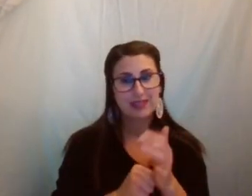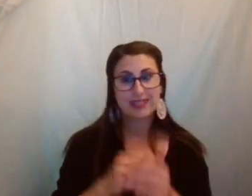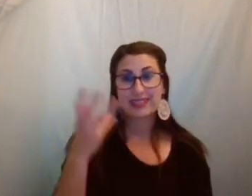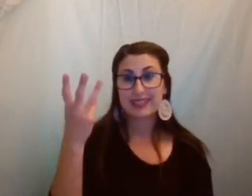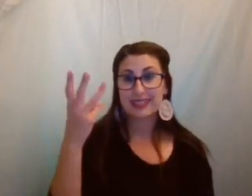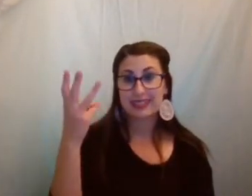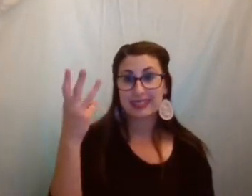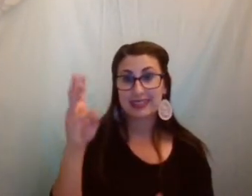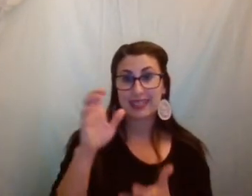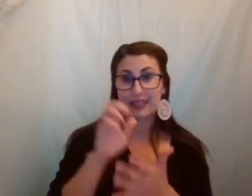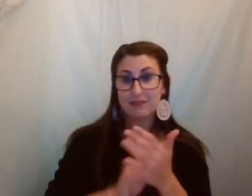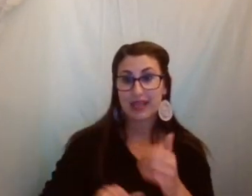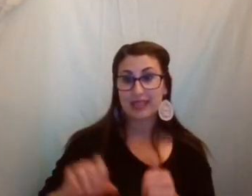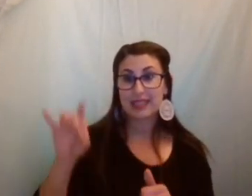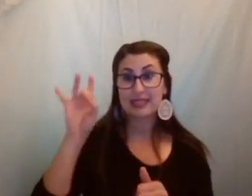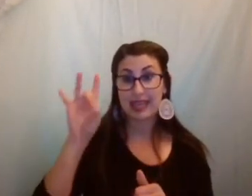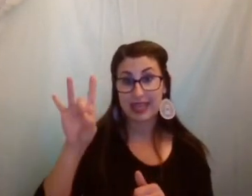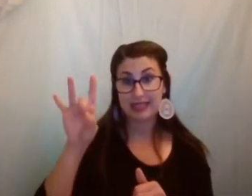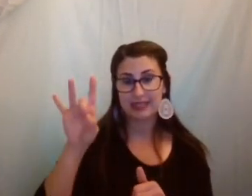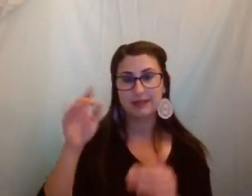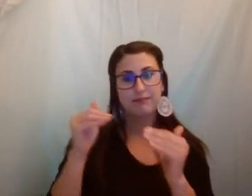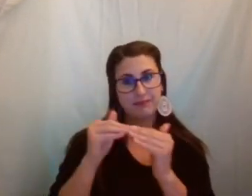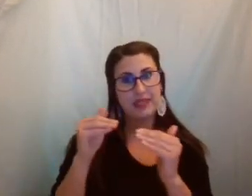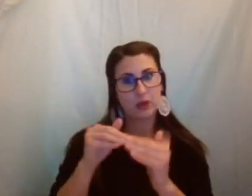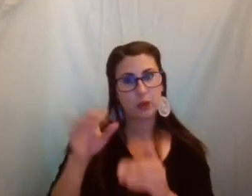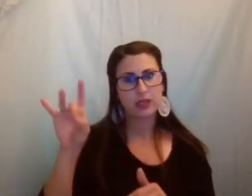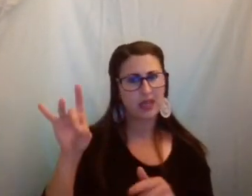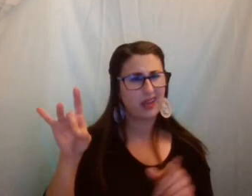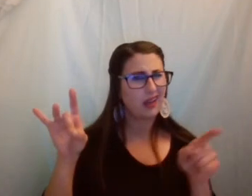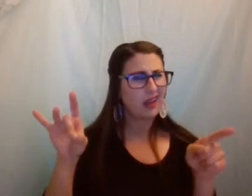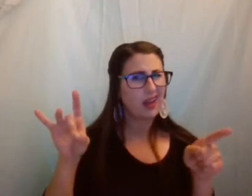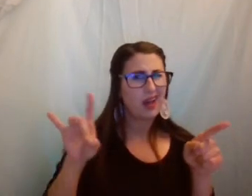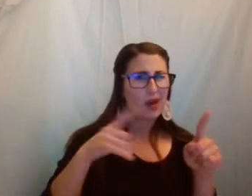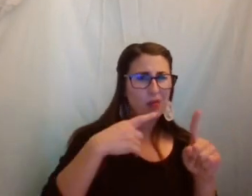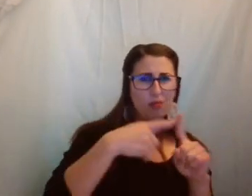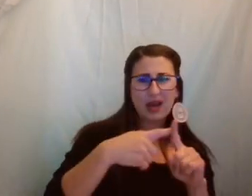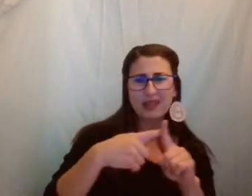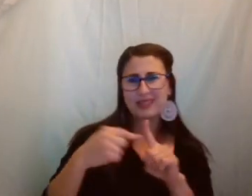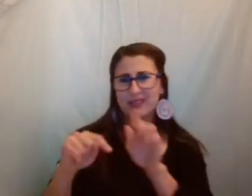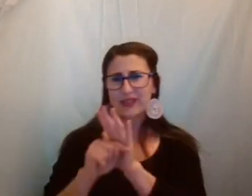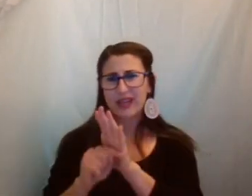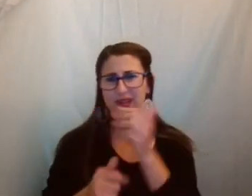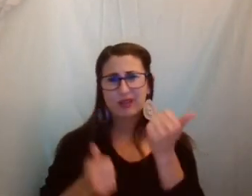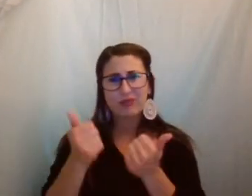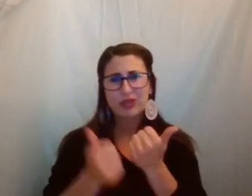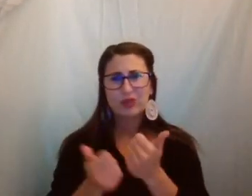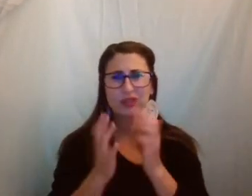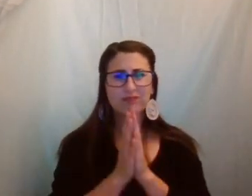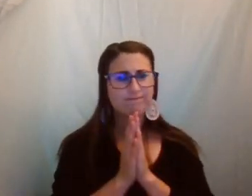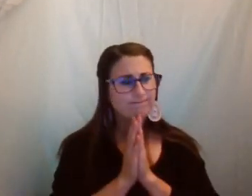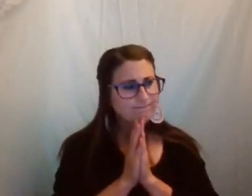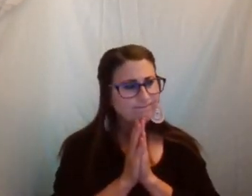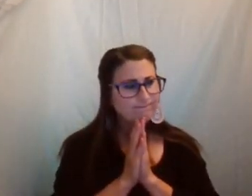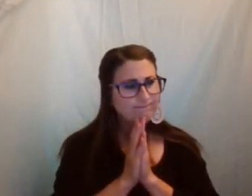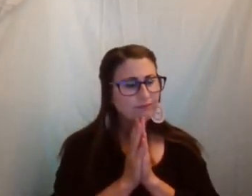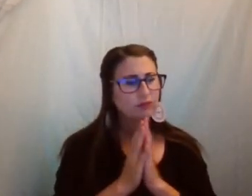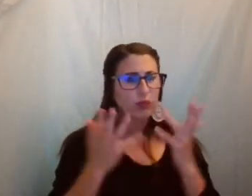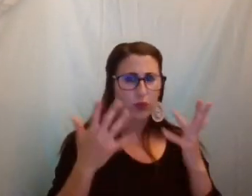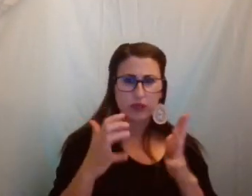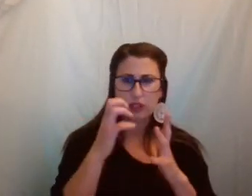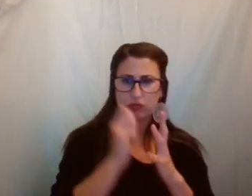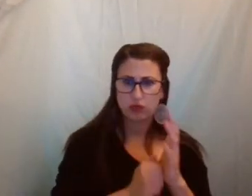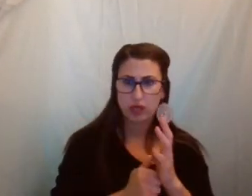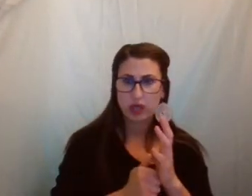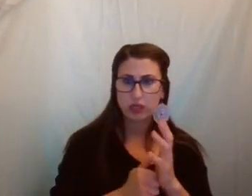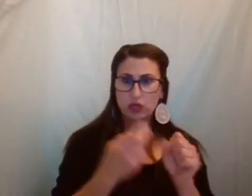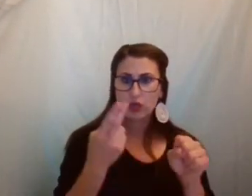Subtract. So 16 minus 8, right? That's 8. Now is that going to be positive or negative? 8. Well,